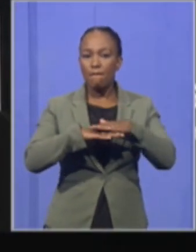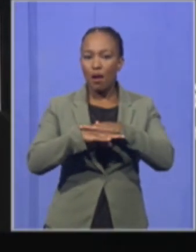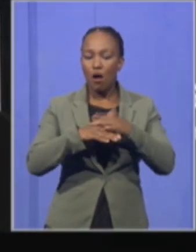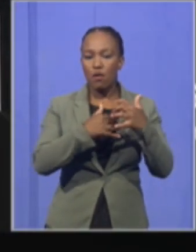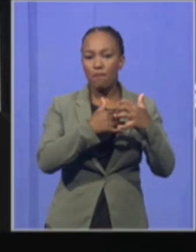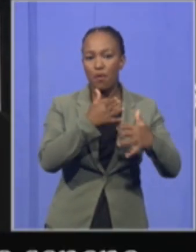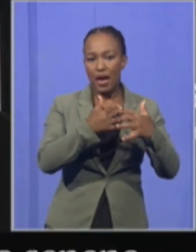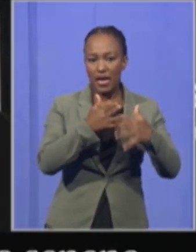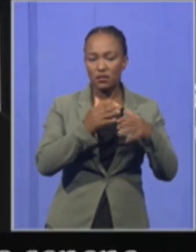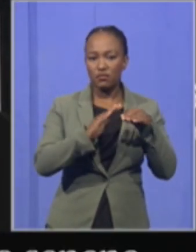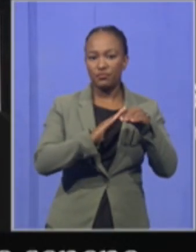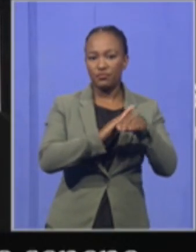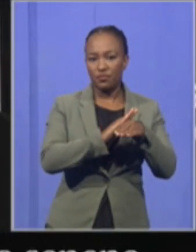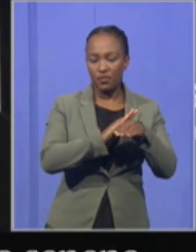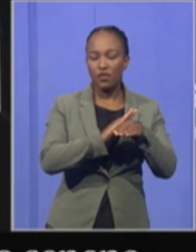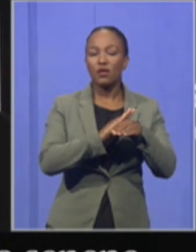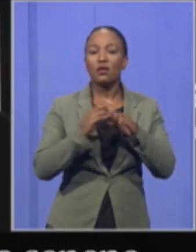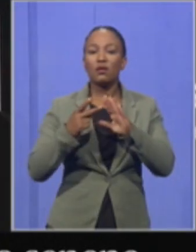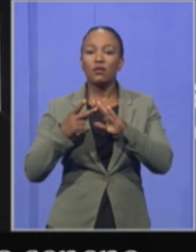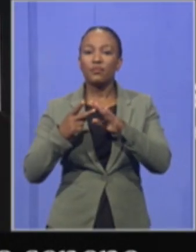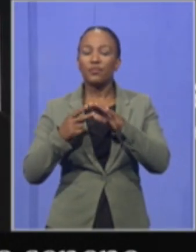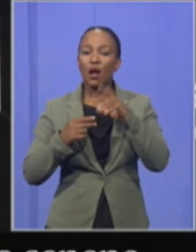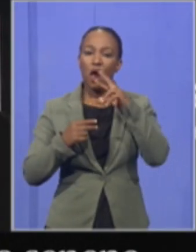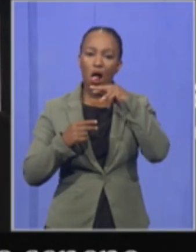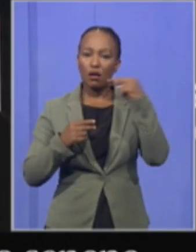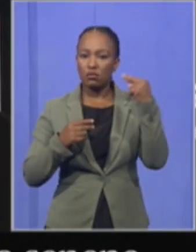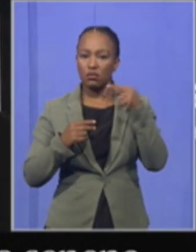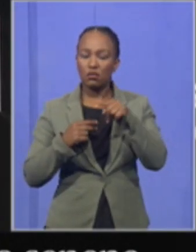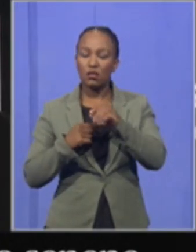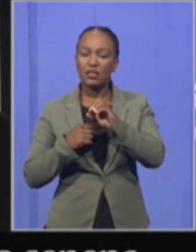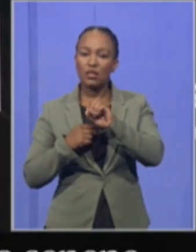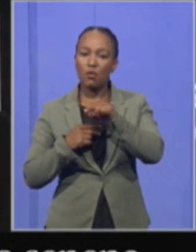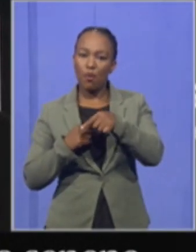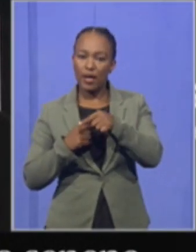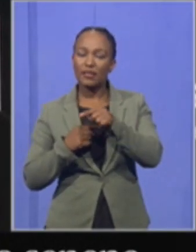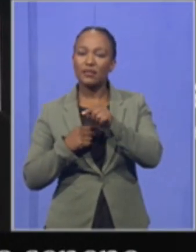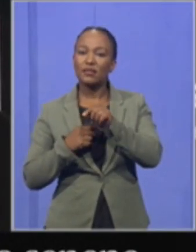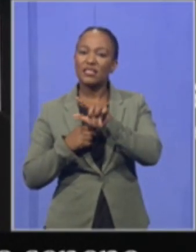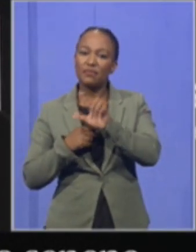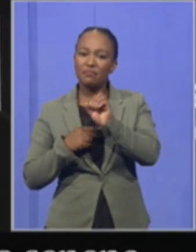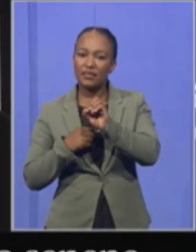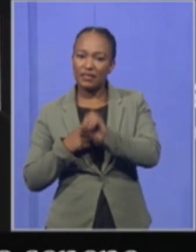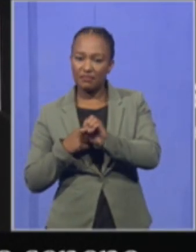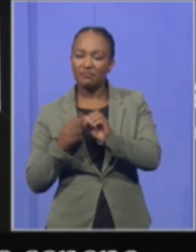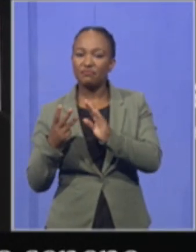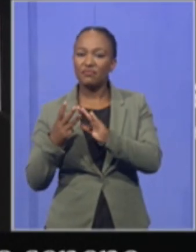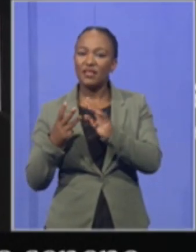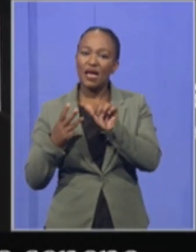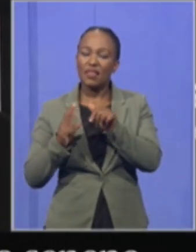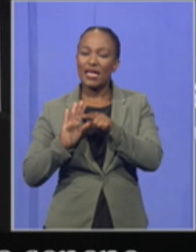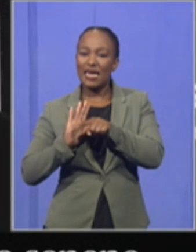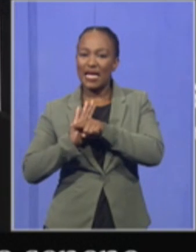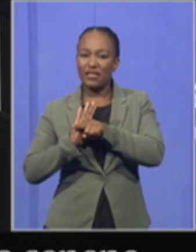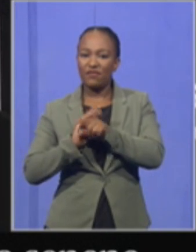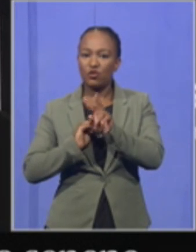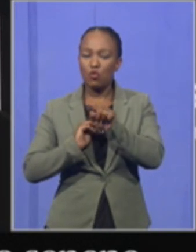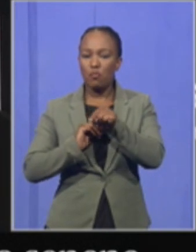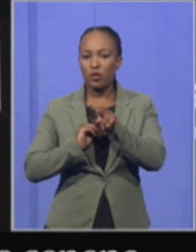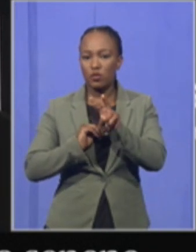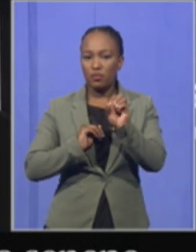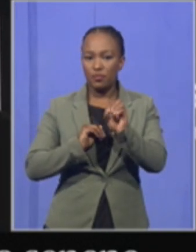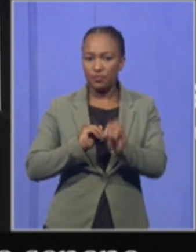down 0.6%, macaroni, 0.7% lower, instant noodles with a negative 2.2%,